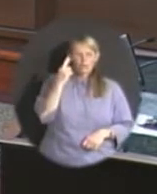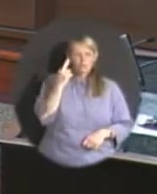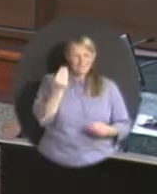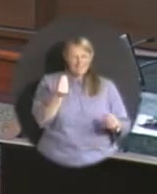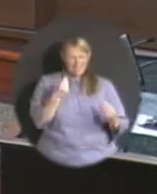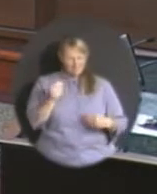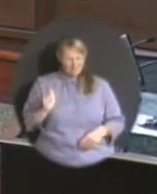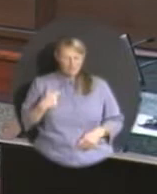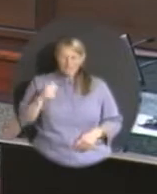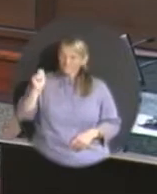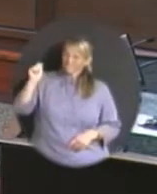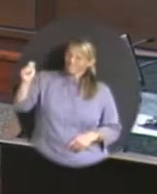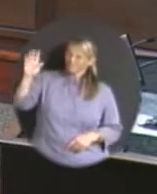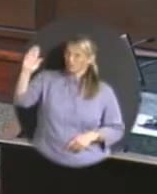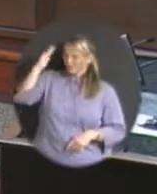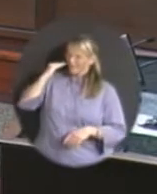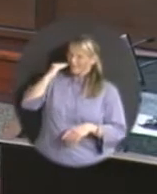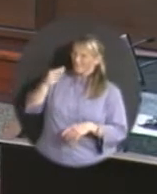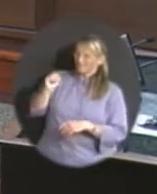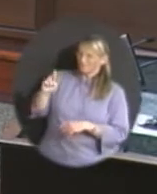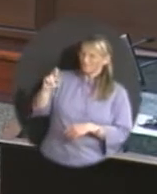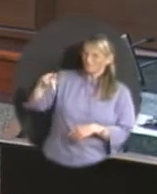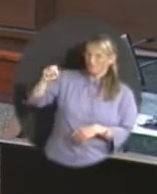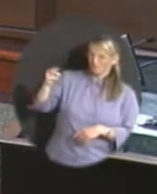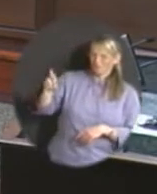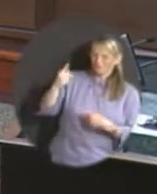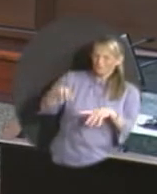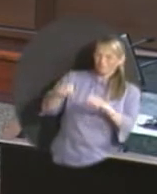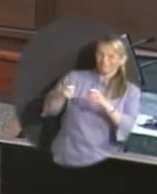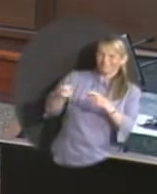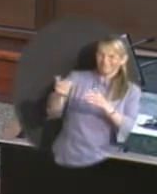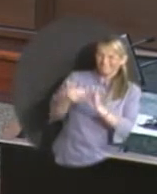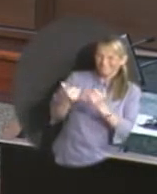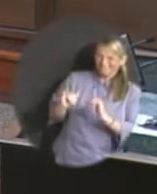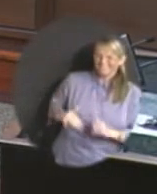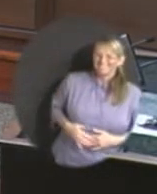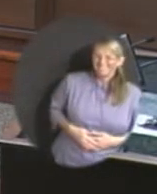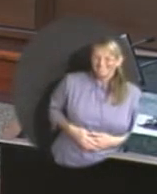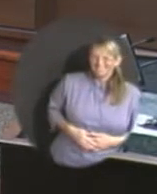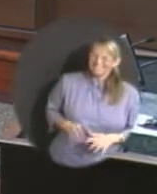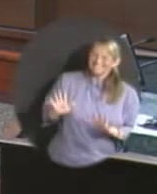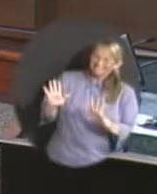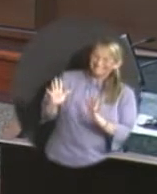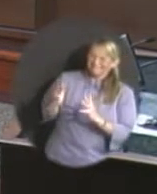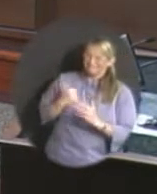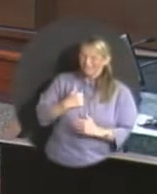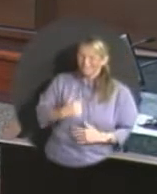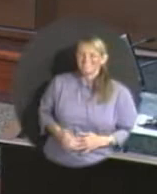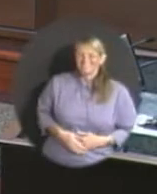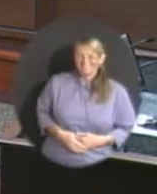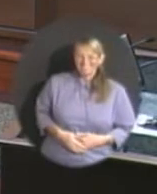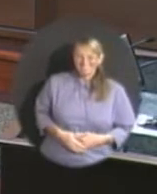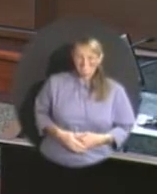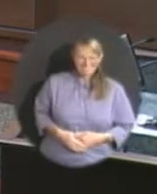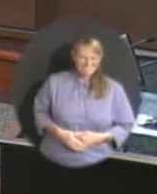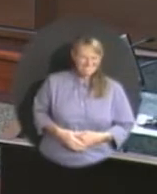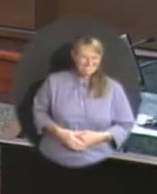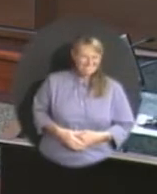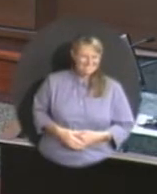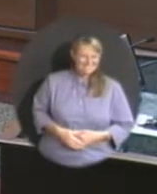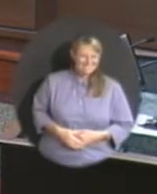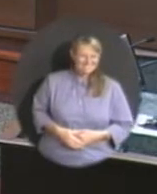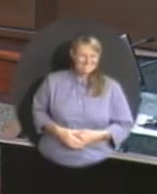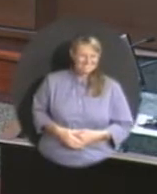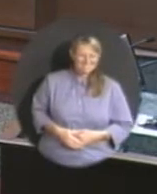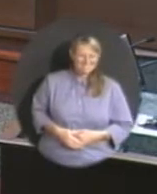just I'll quit, I promise. You might need a big one. No, it's fine. It's fine. And I have